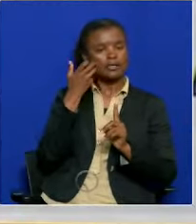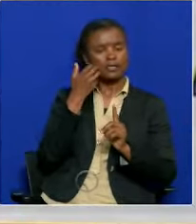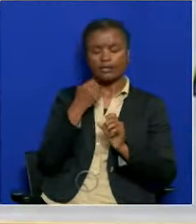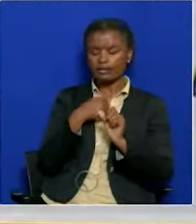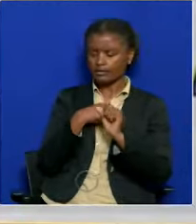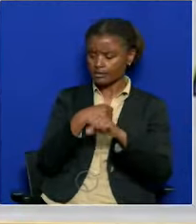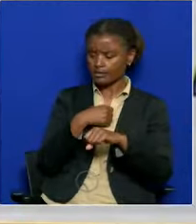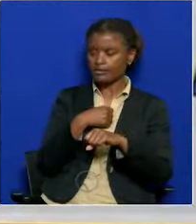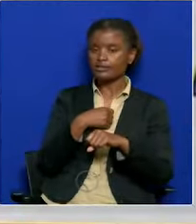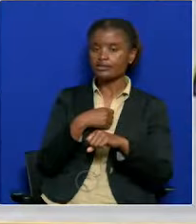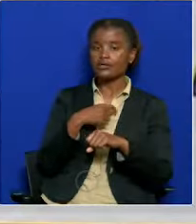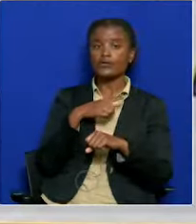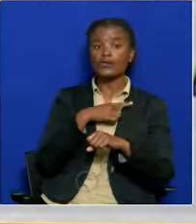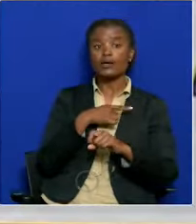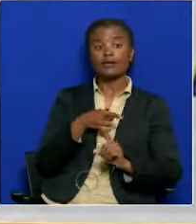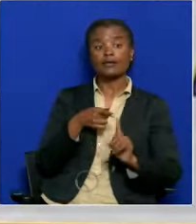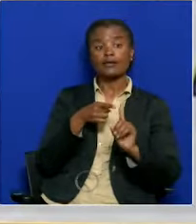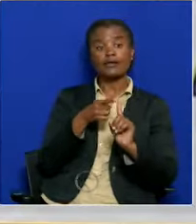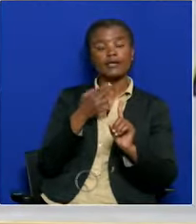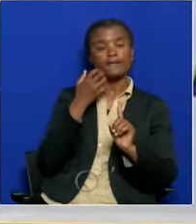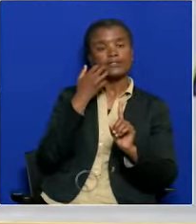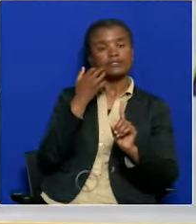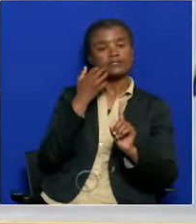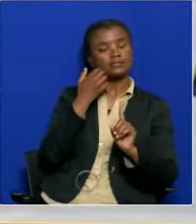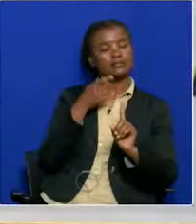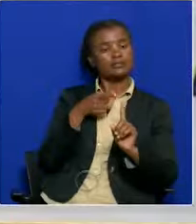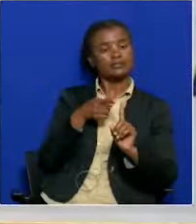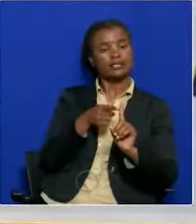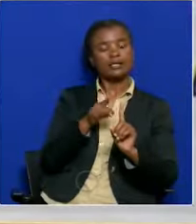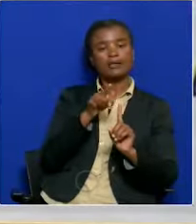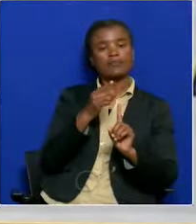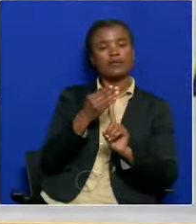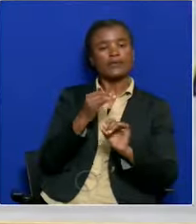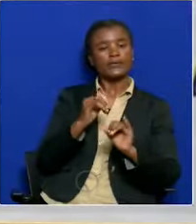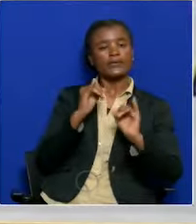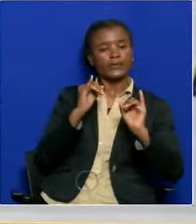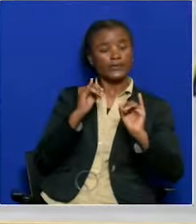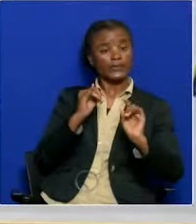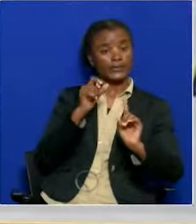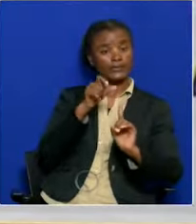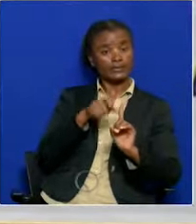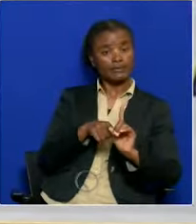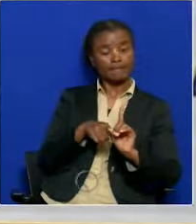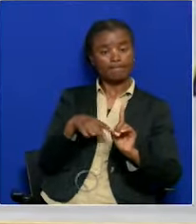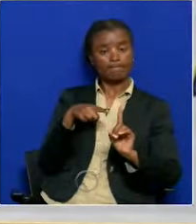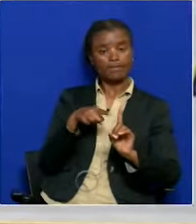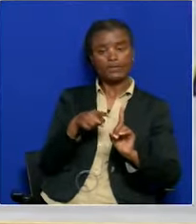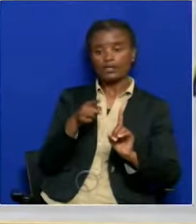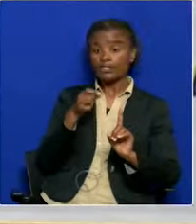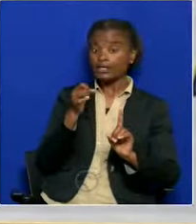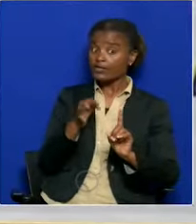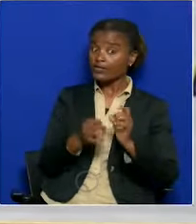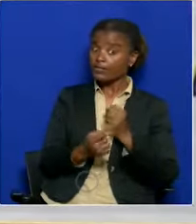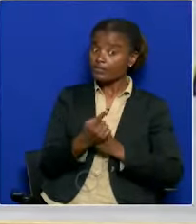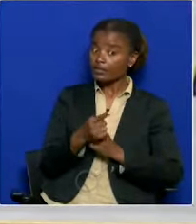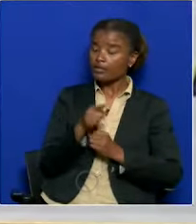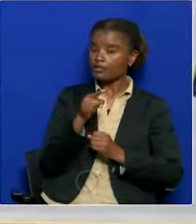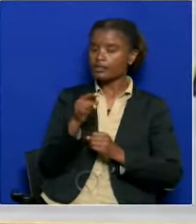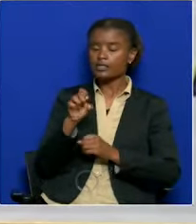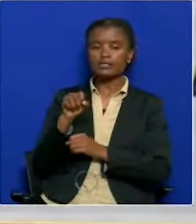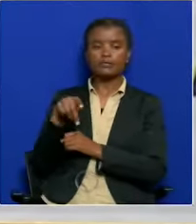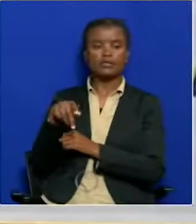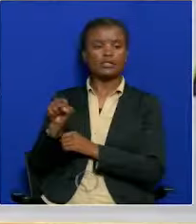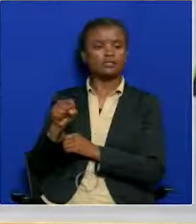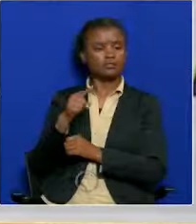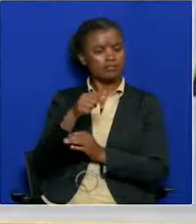Matlala was a victim, and everybody who is a victim must be helped by the South African police. So irrespective of his